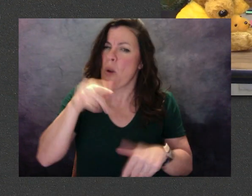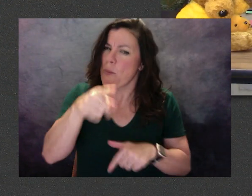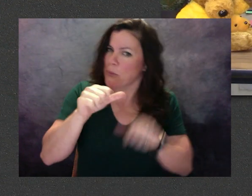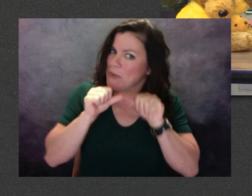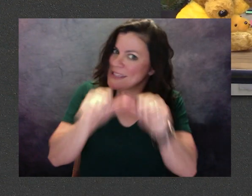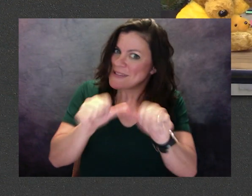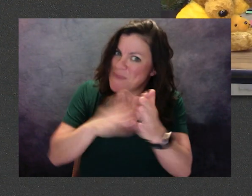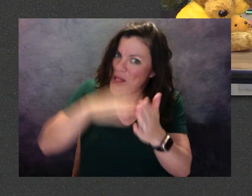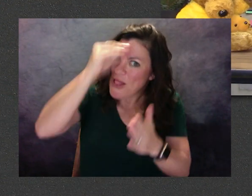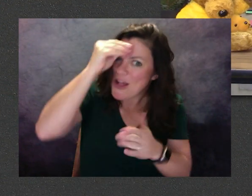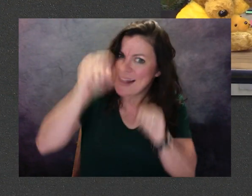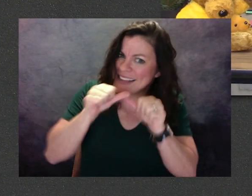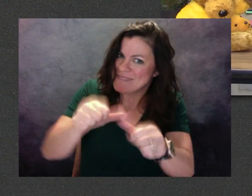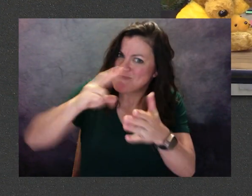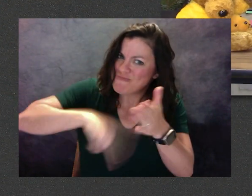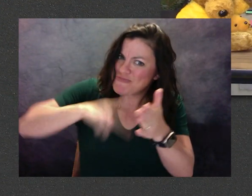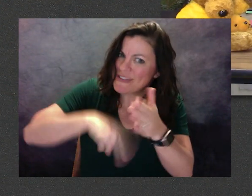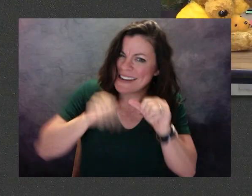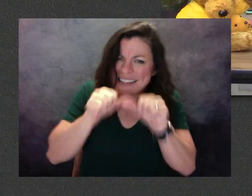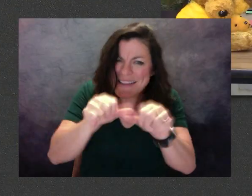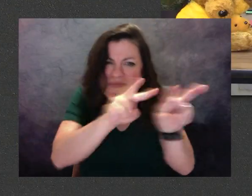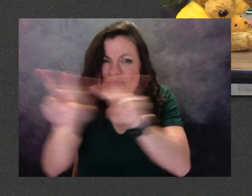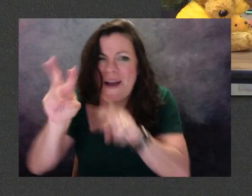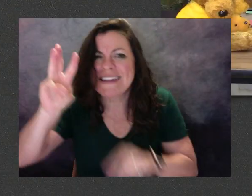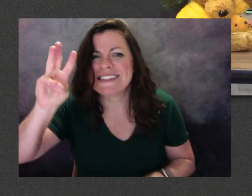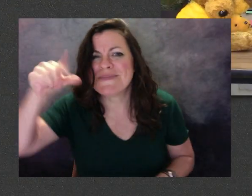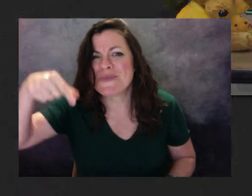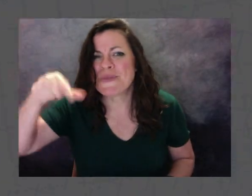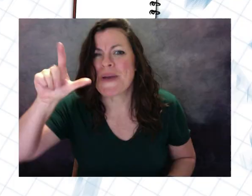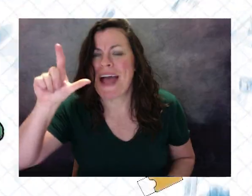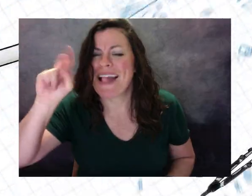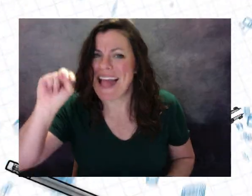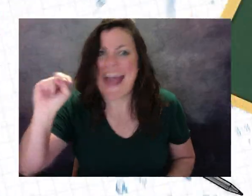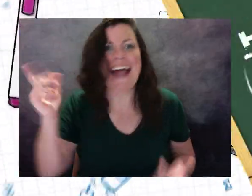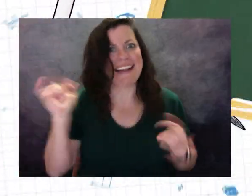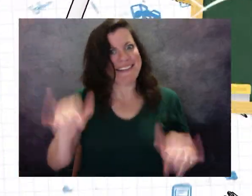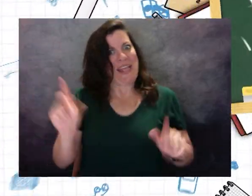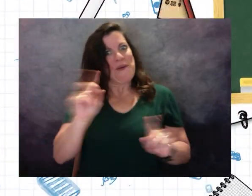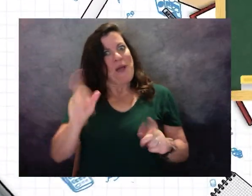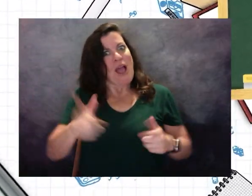where learning is brought to life. Bye, see you next time.